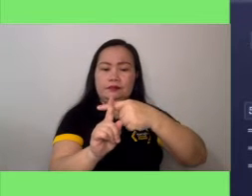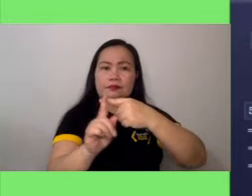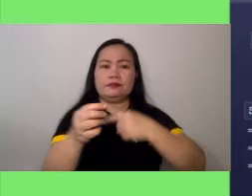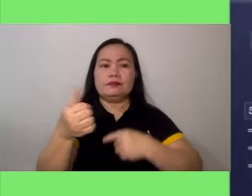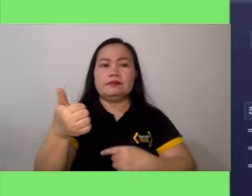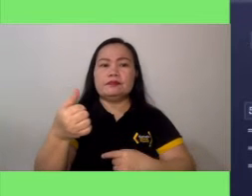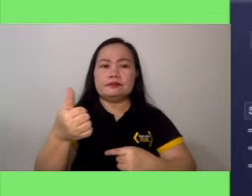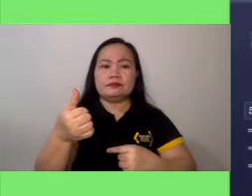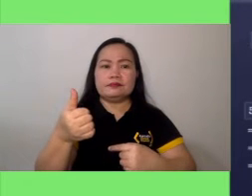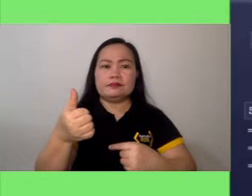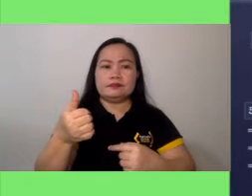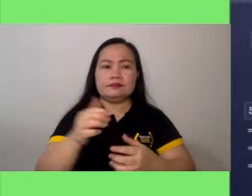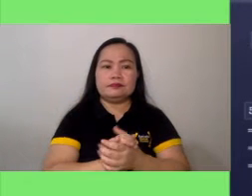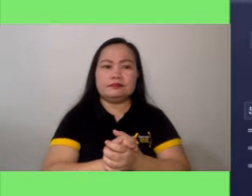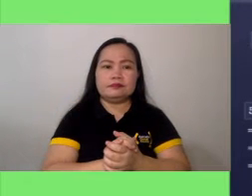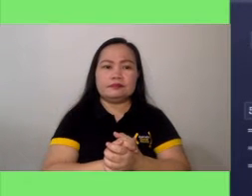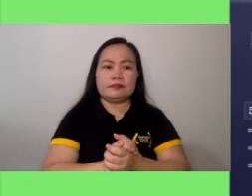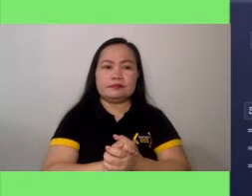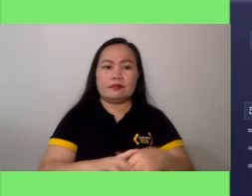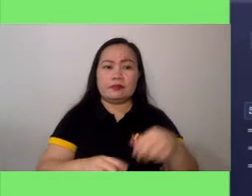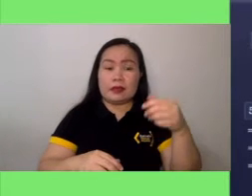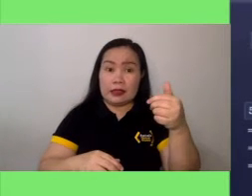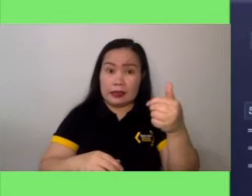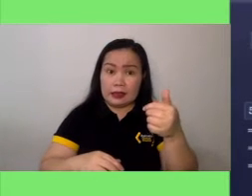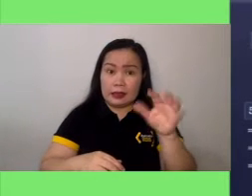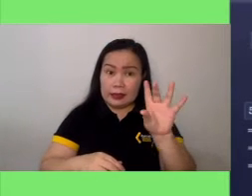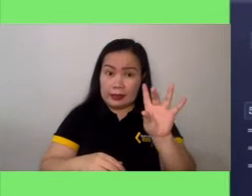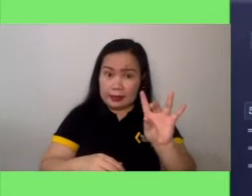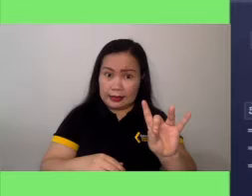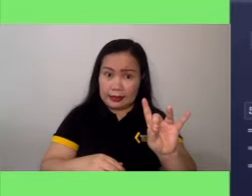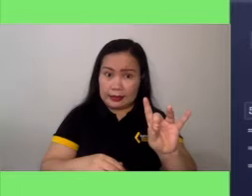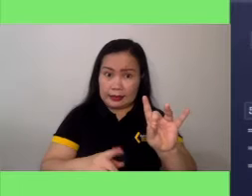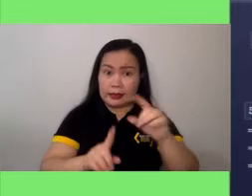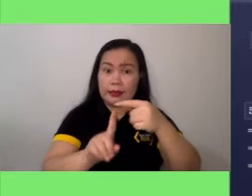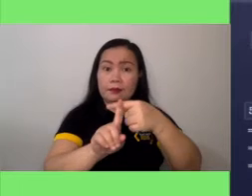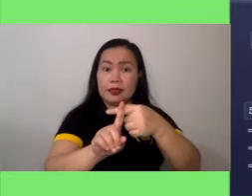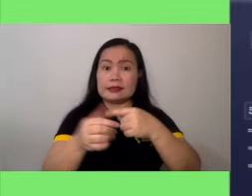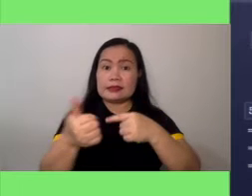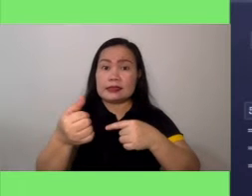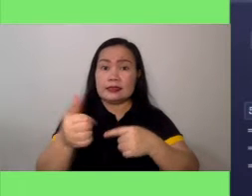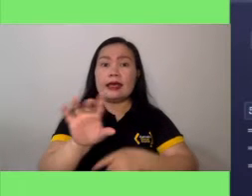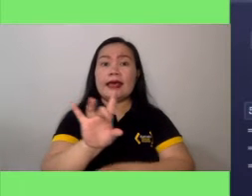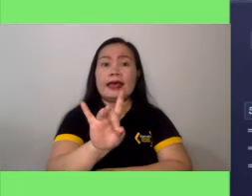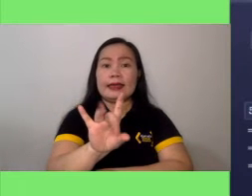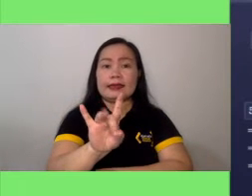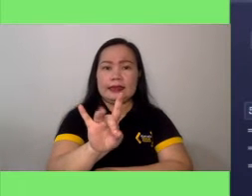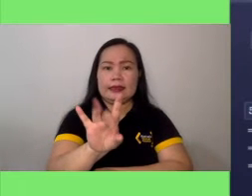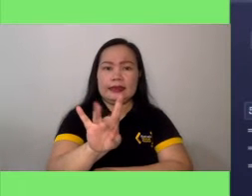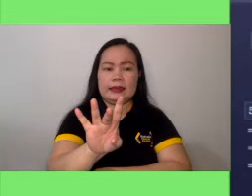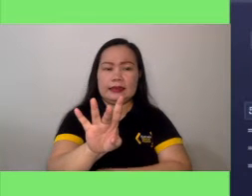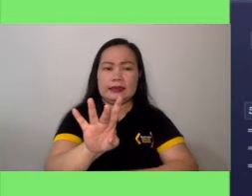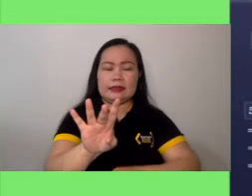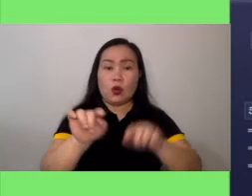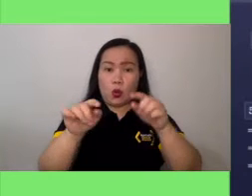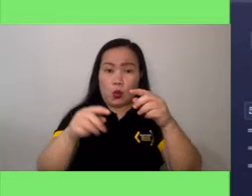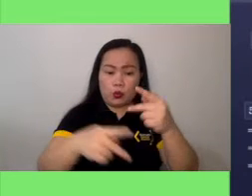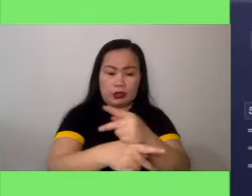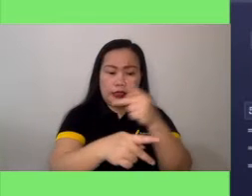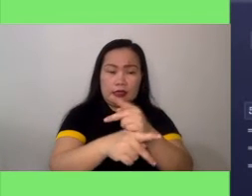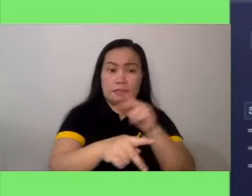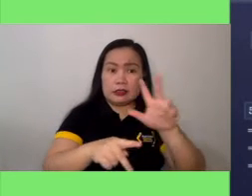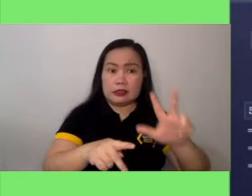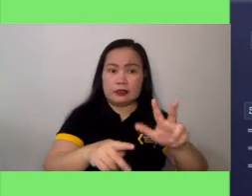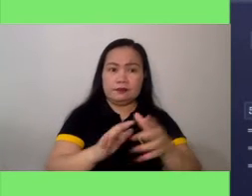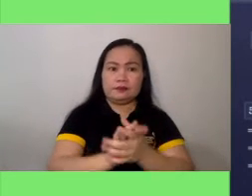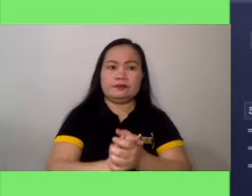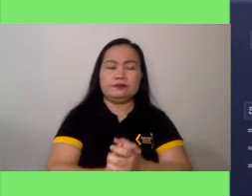po ito. Negative times negative, positive. Okay, kaya 8 plus 10, 18